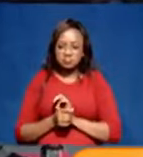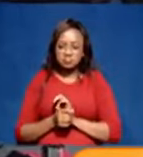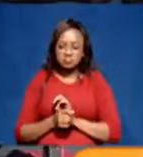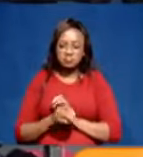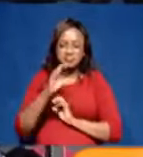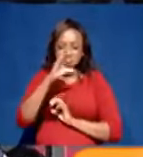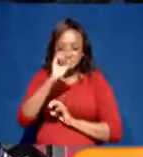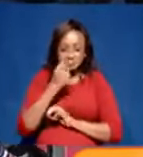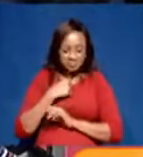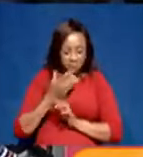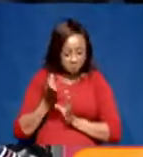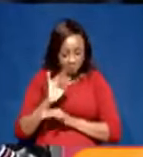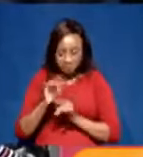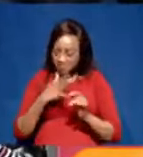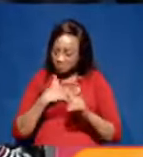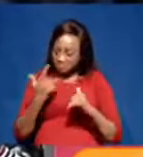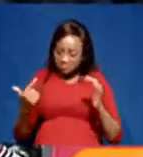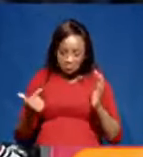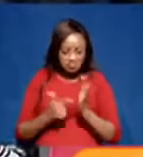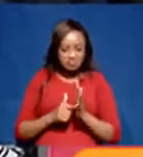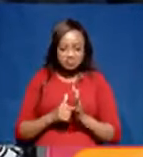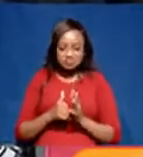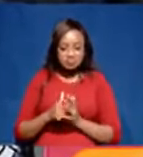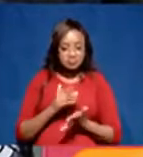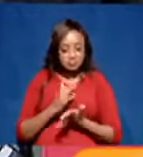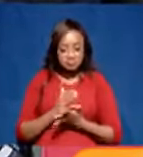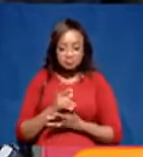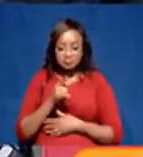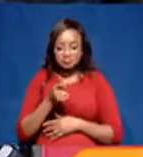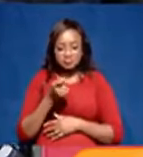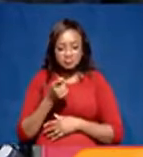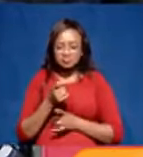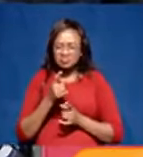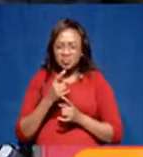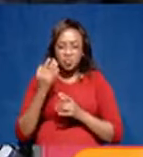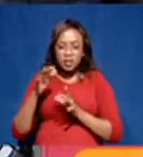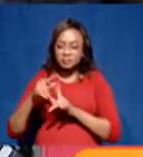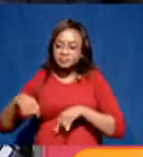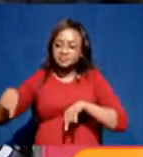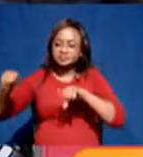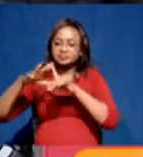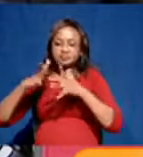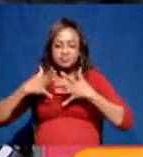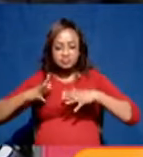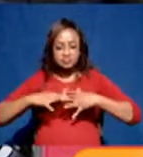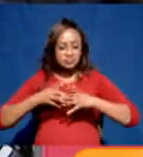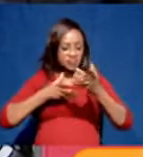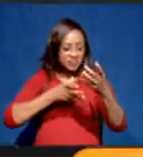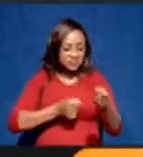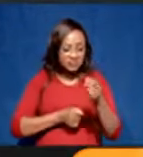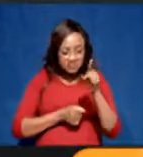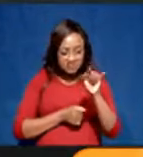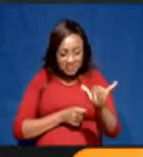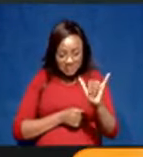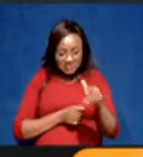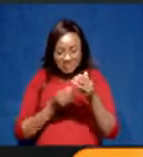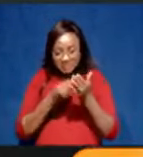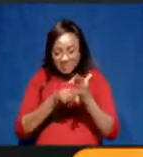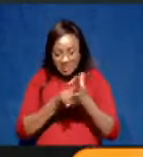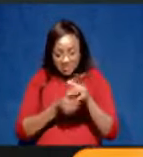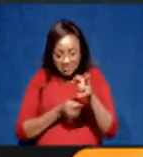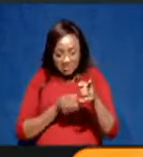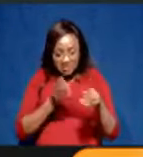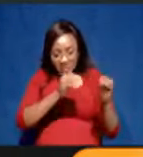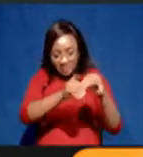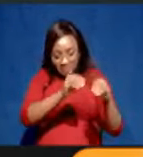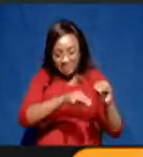pet issue, which is the low trust that the public has mm-hmm. with these mm-hmm. contributions and